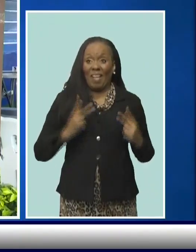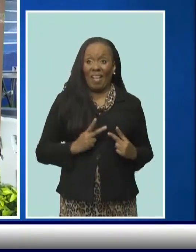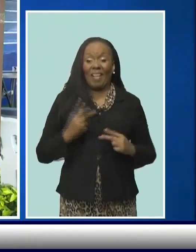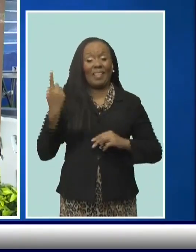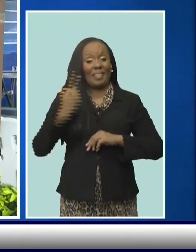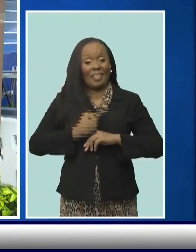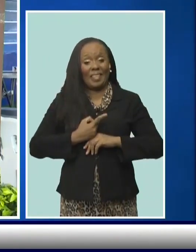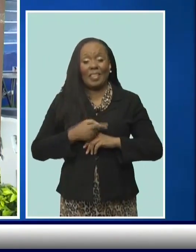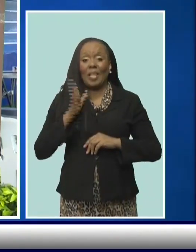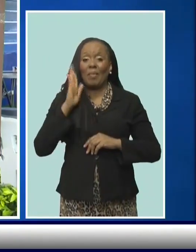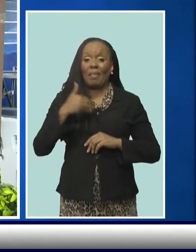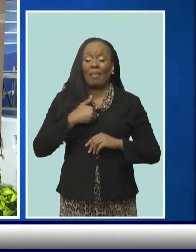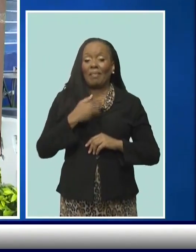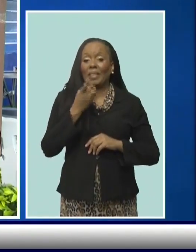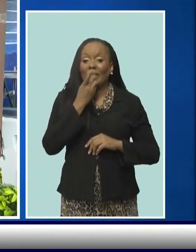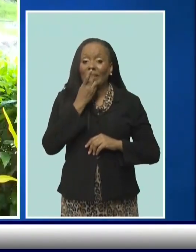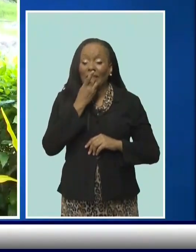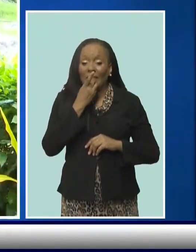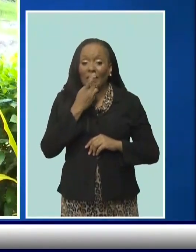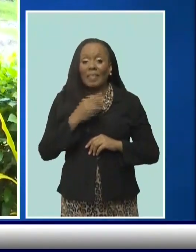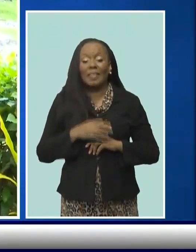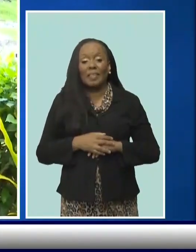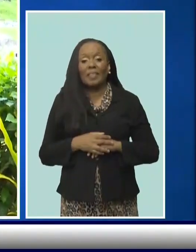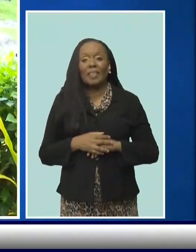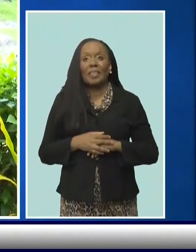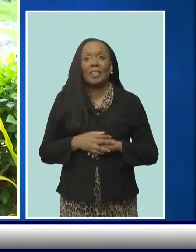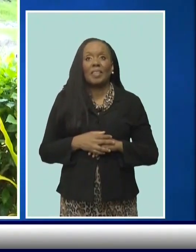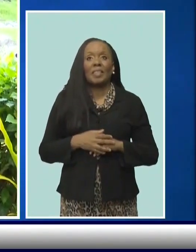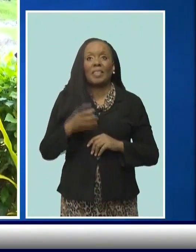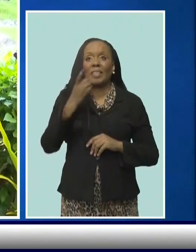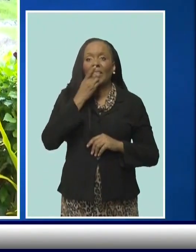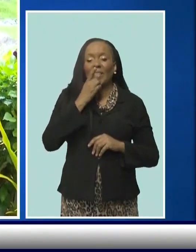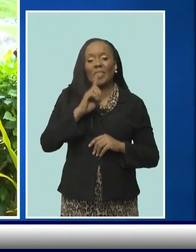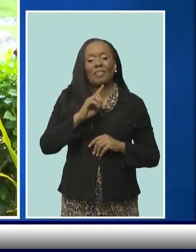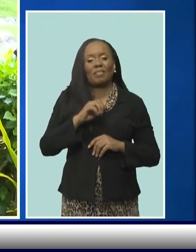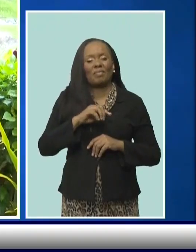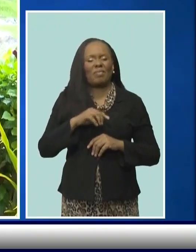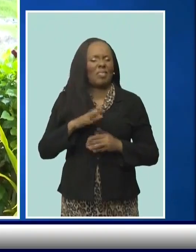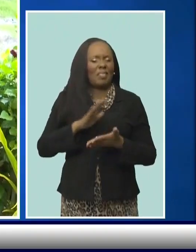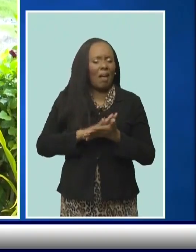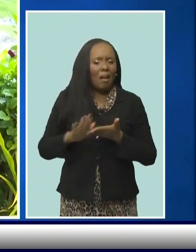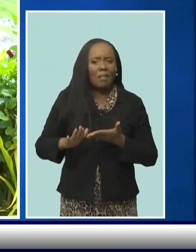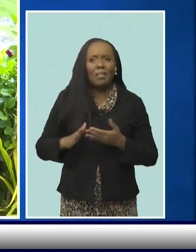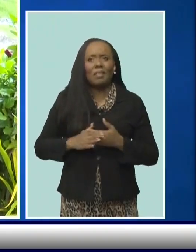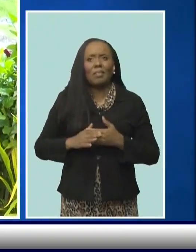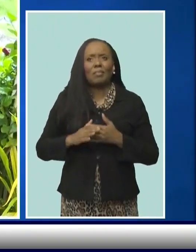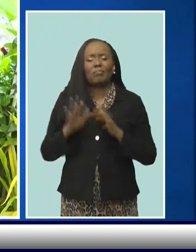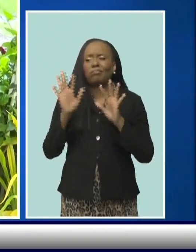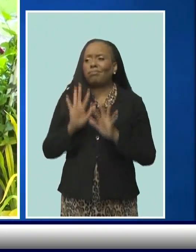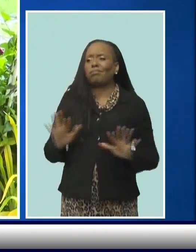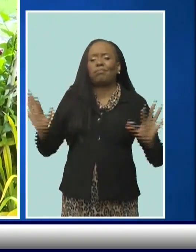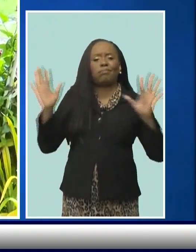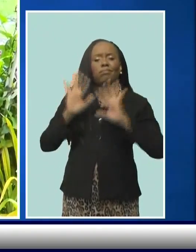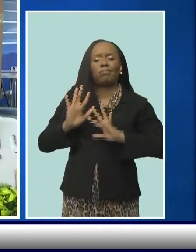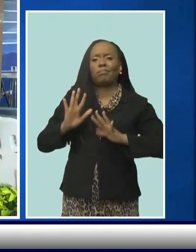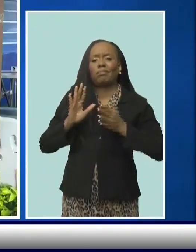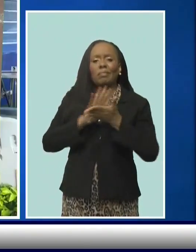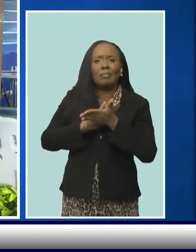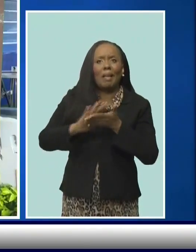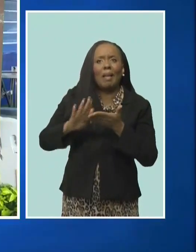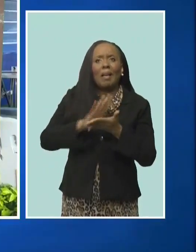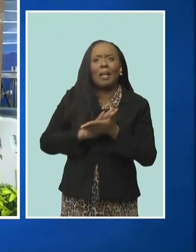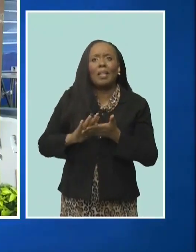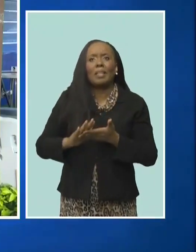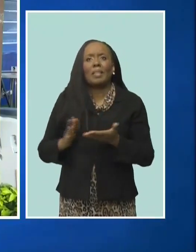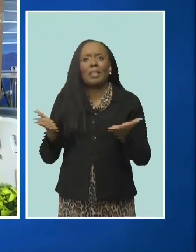have dinner coming up, and that is usually a nice one where we get to make the ambience even nicer for the customers. They come